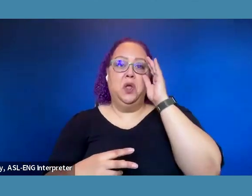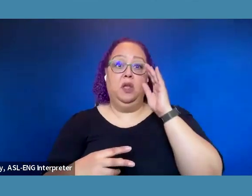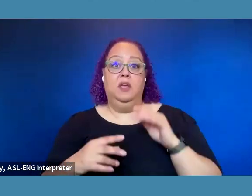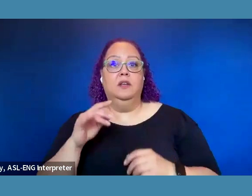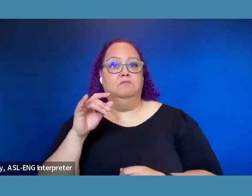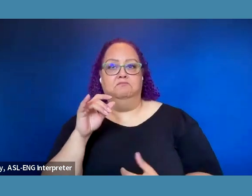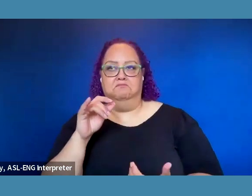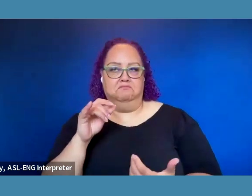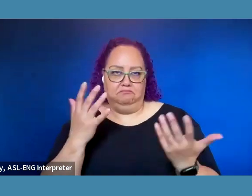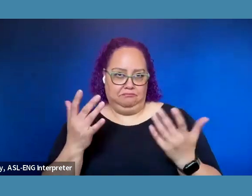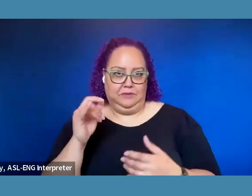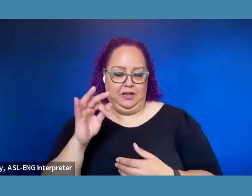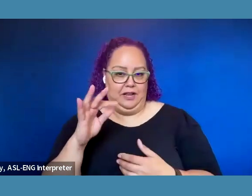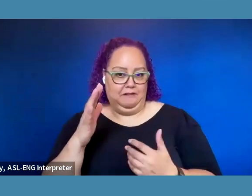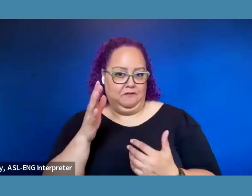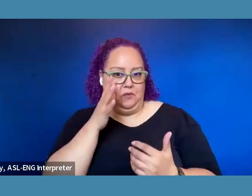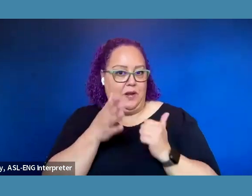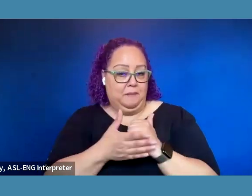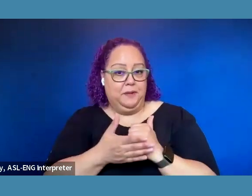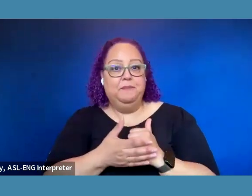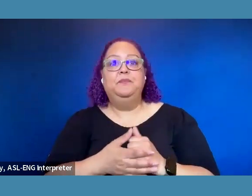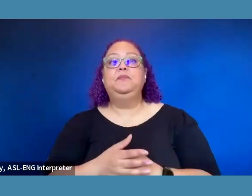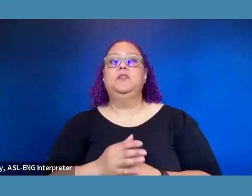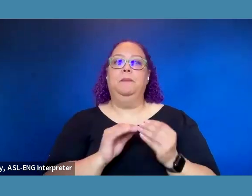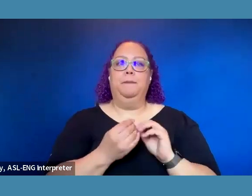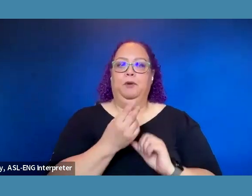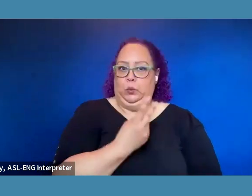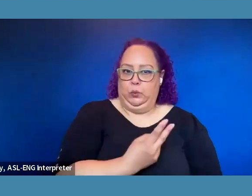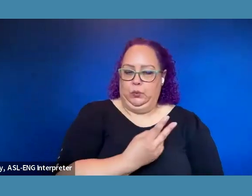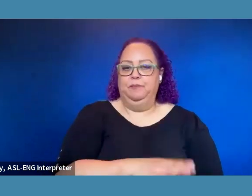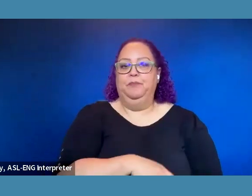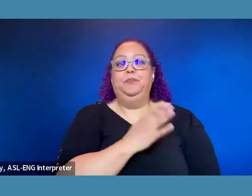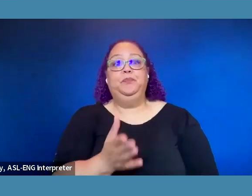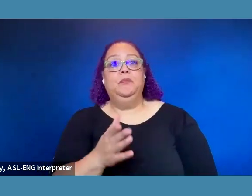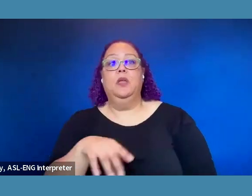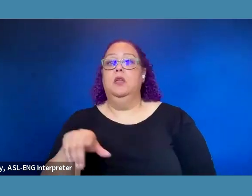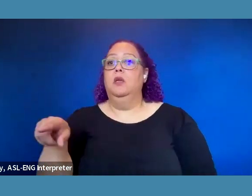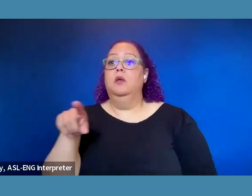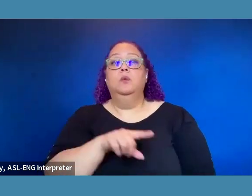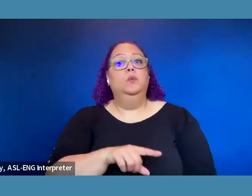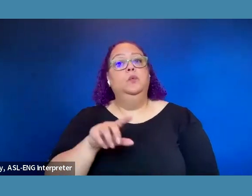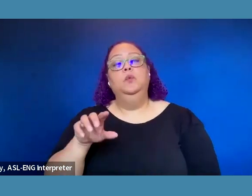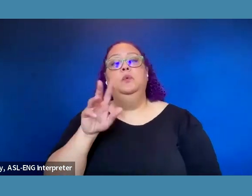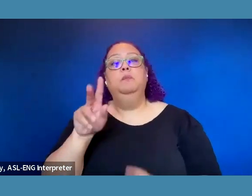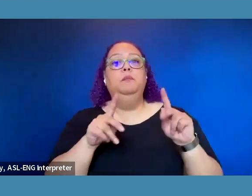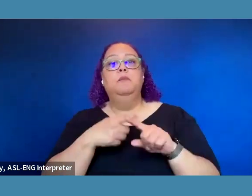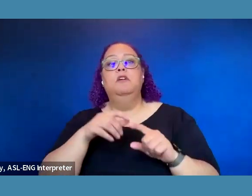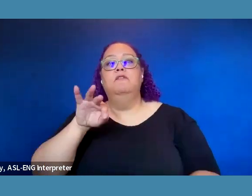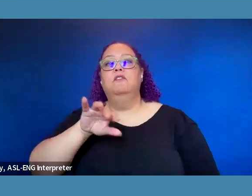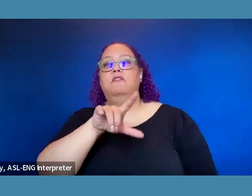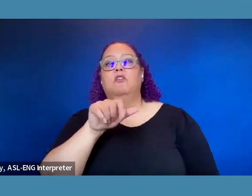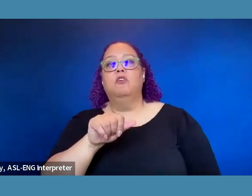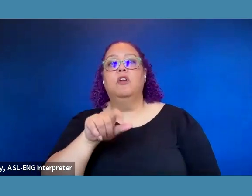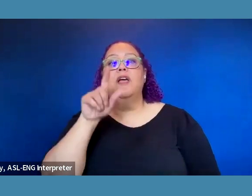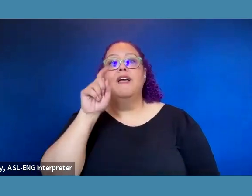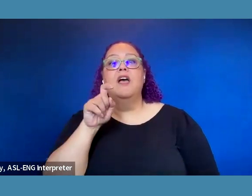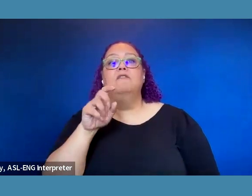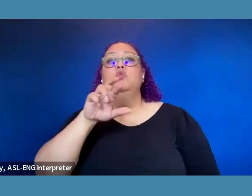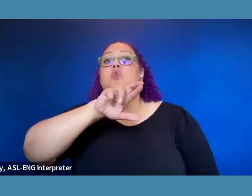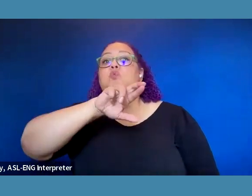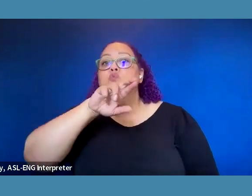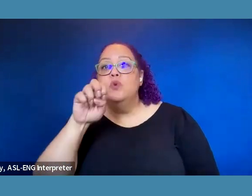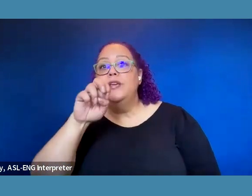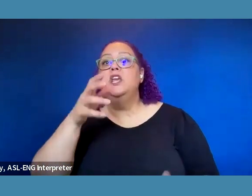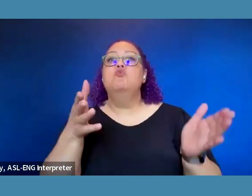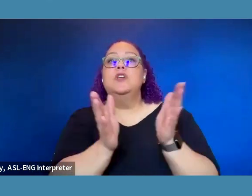helpful. And the poll question number 2 is, do Floridians have to re-request a vote by mail ballot each year?